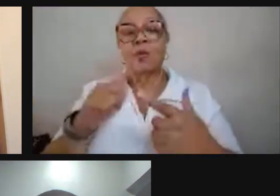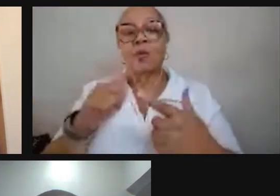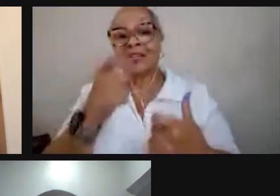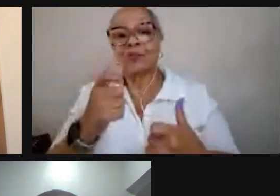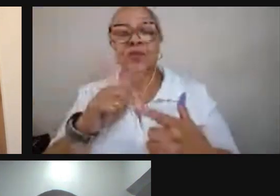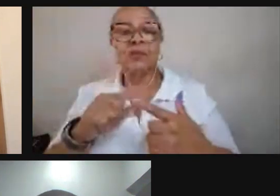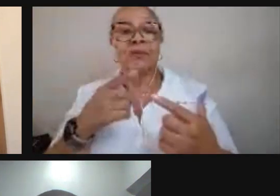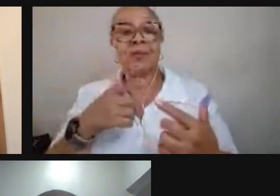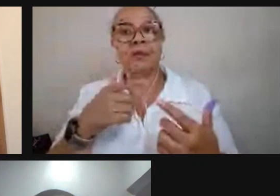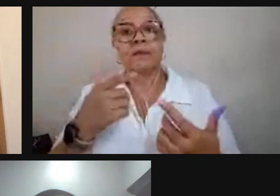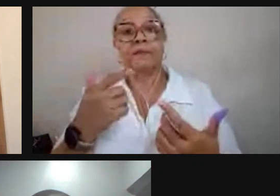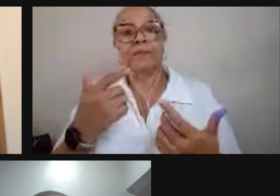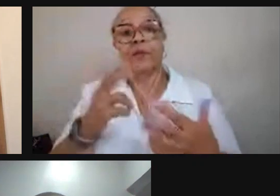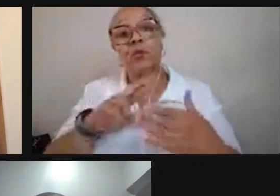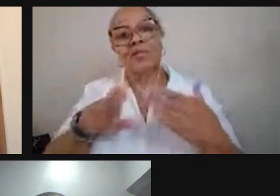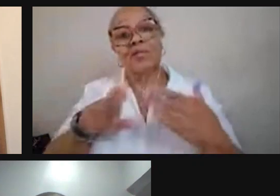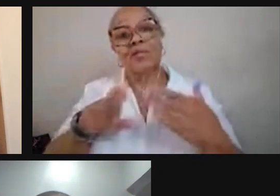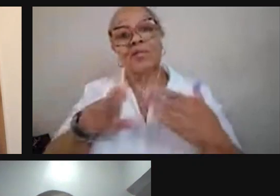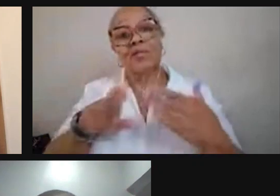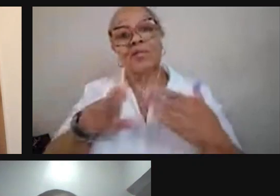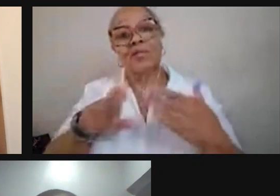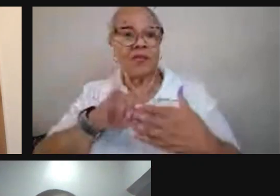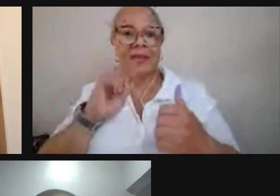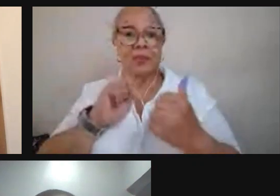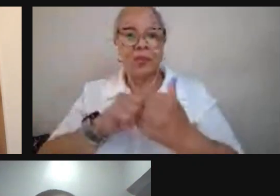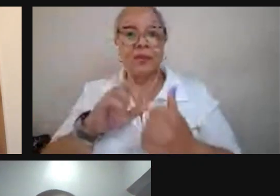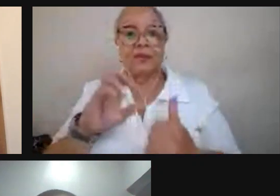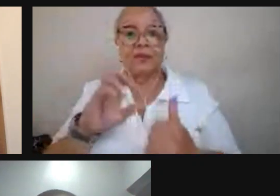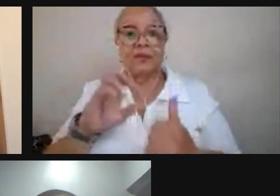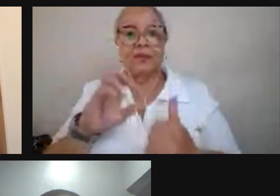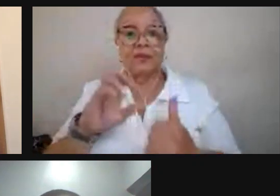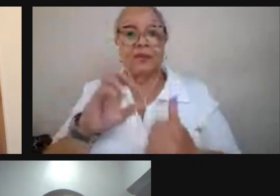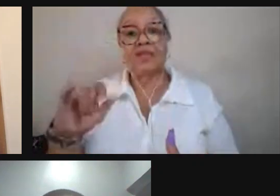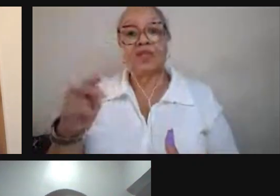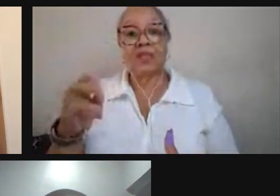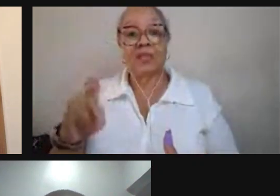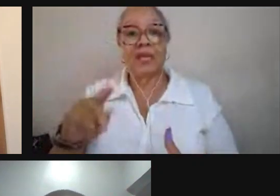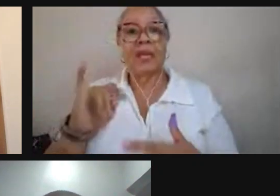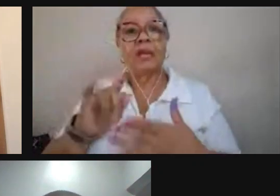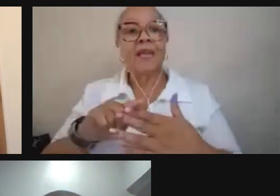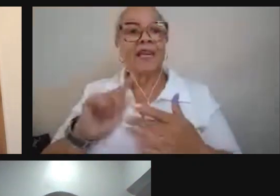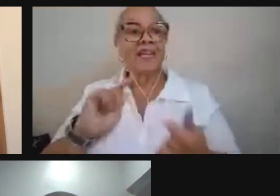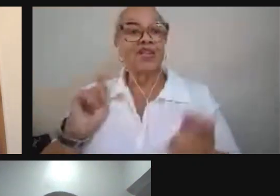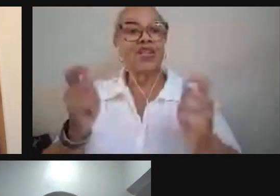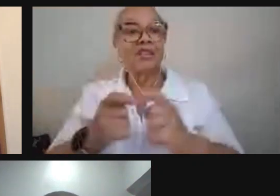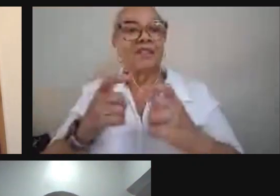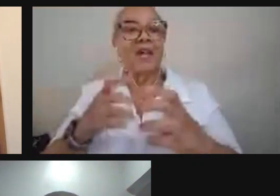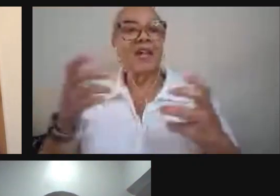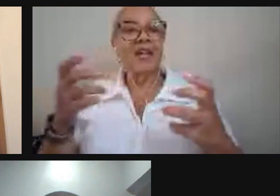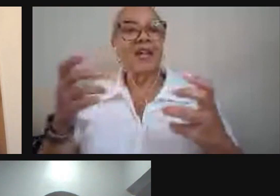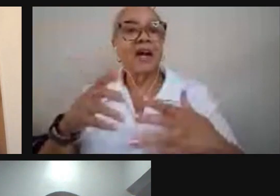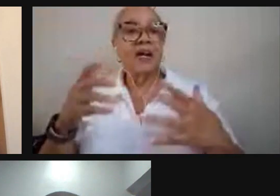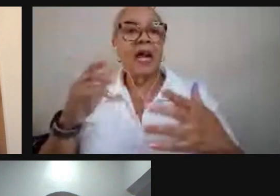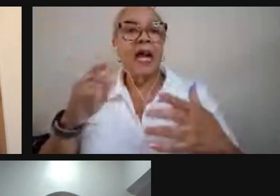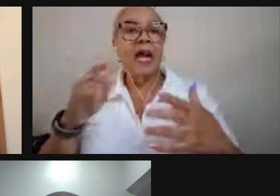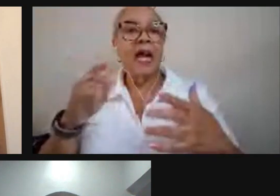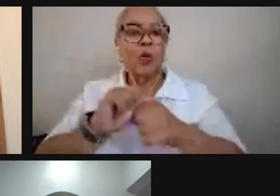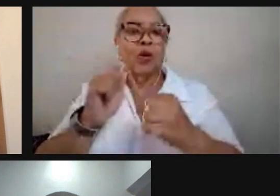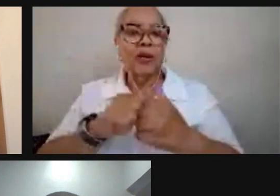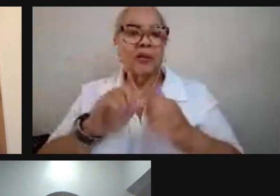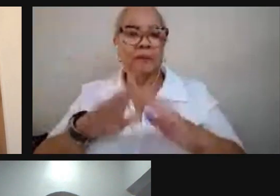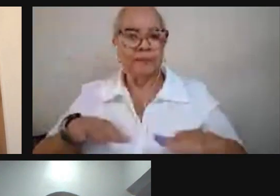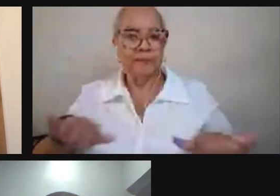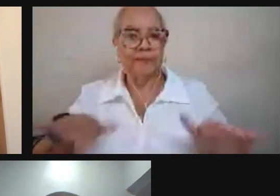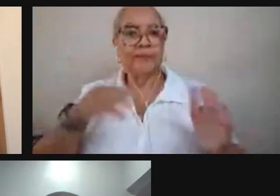message from our work so far in epigenetics is that your epigenome changes a lot early in life. I work in pediatrics, so a lot of the vaccines we were looking at